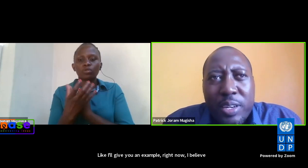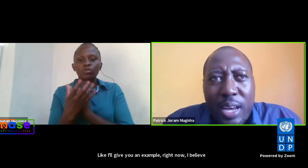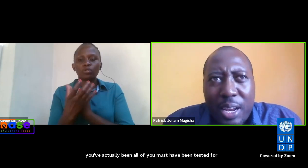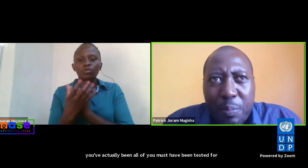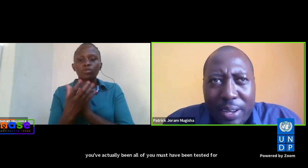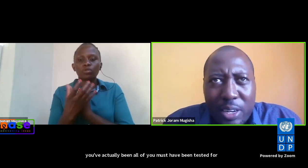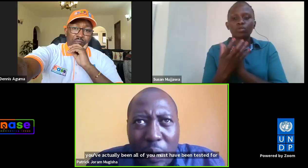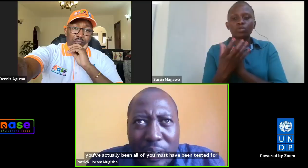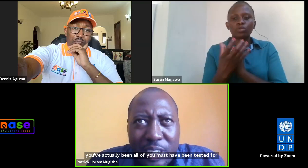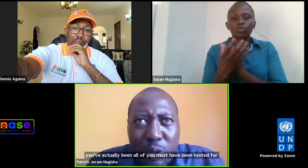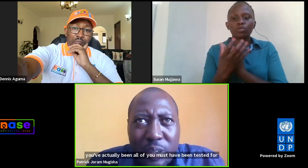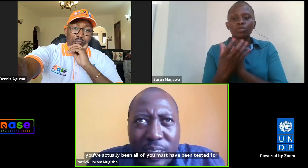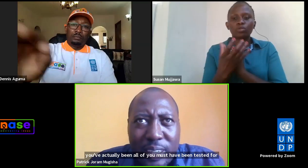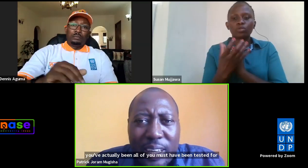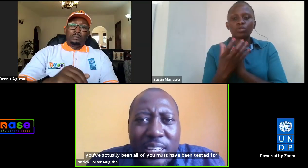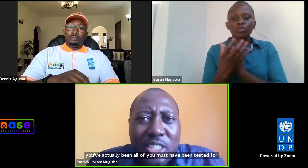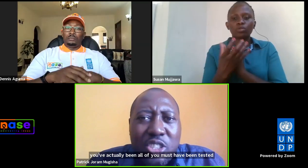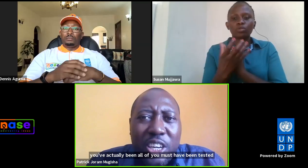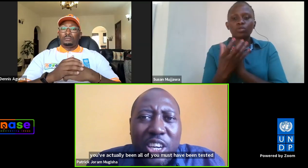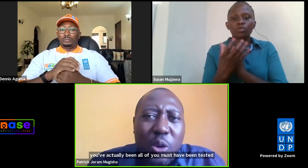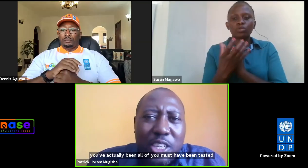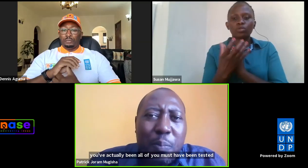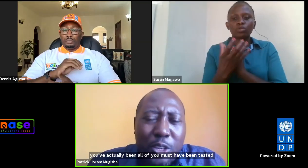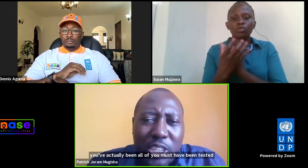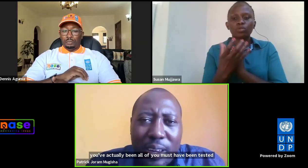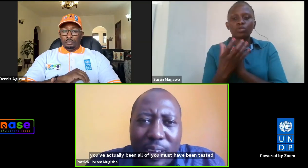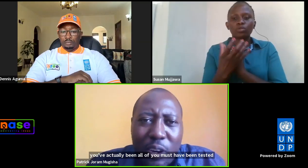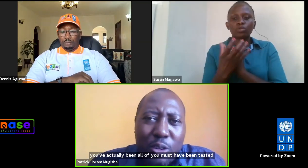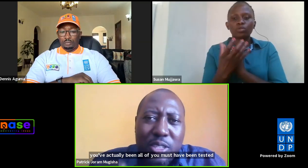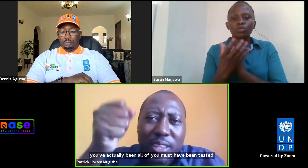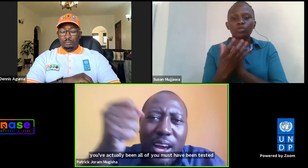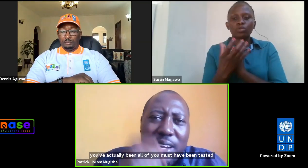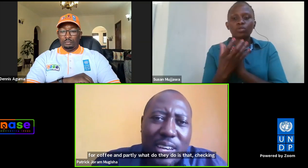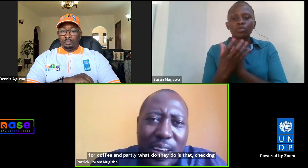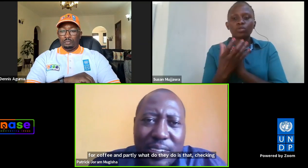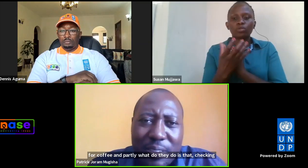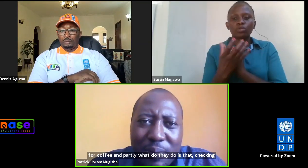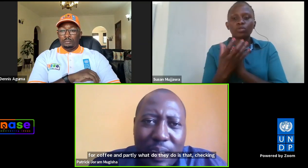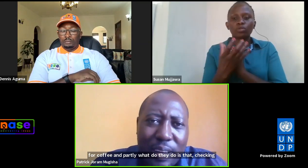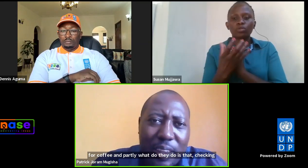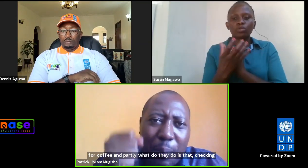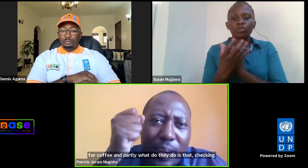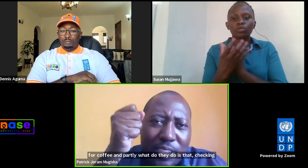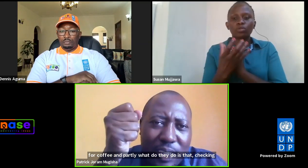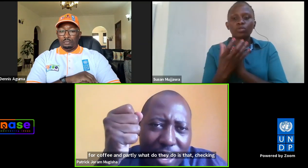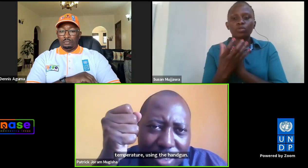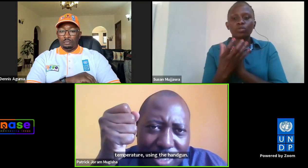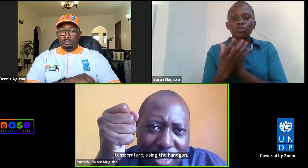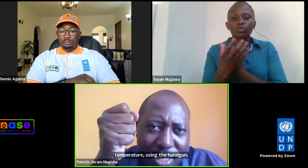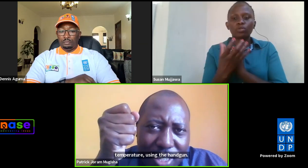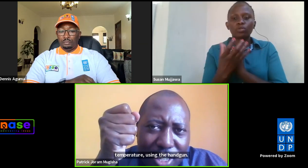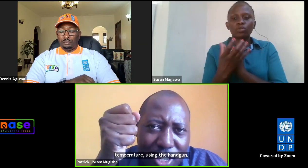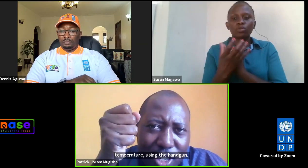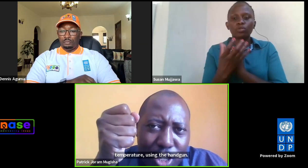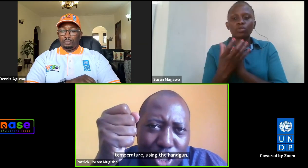for COVID. And partly what they do is that checking your temperature using the handgun, they place it like